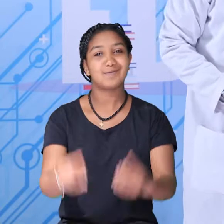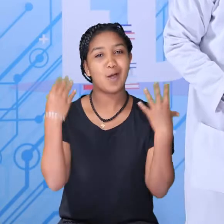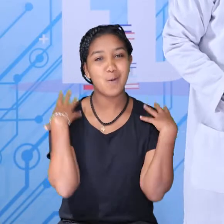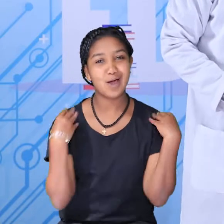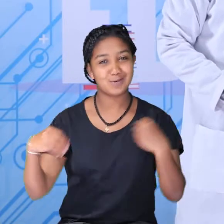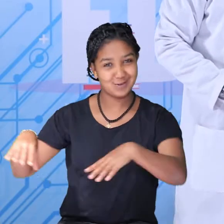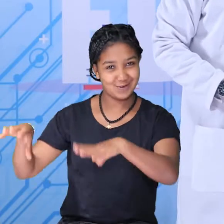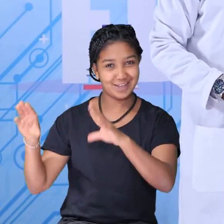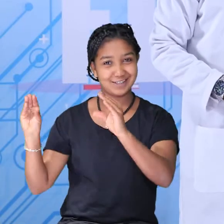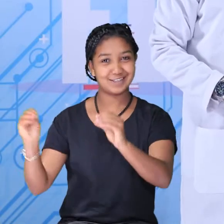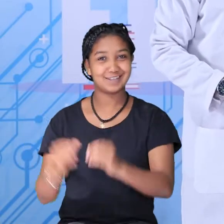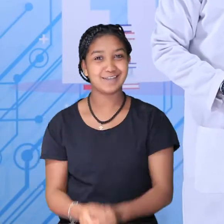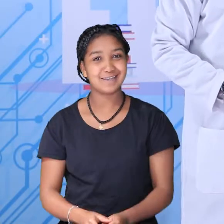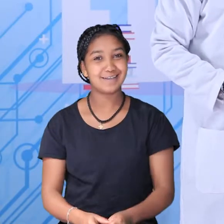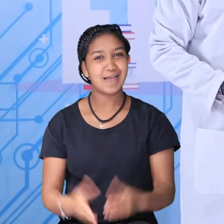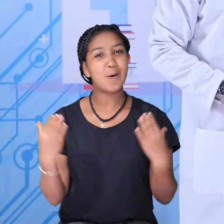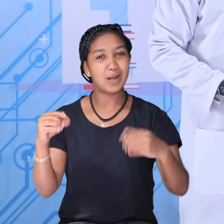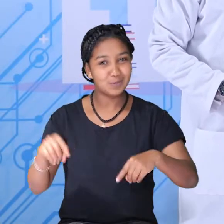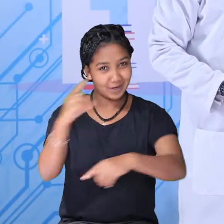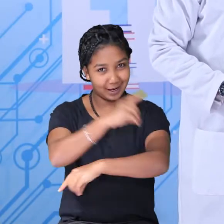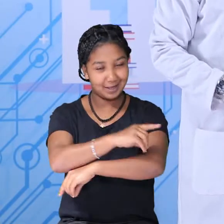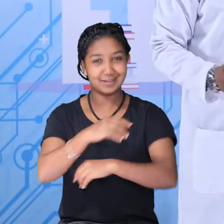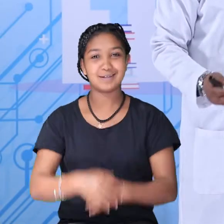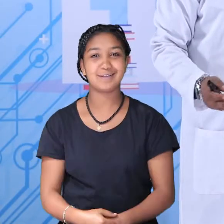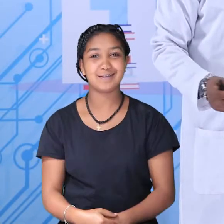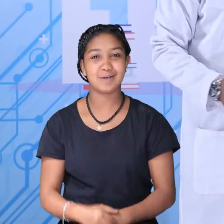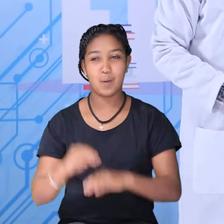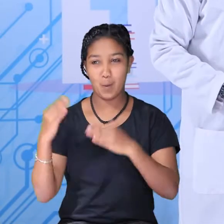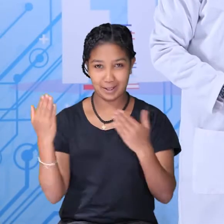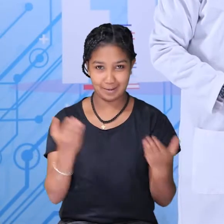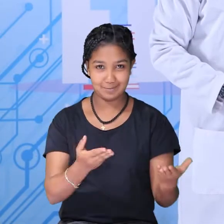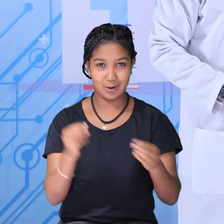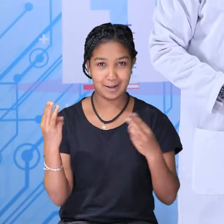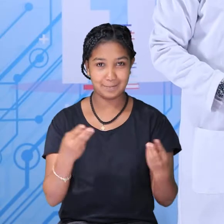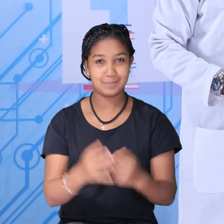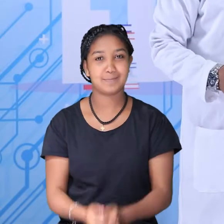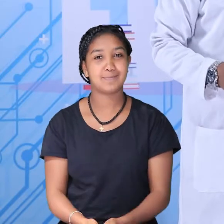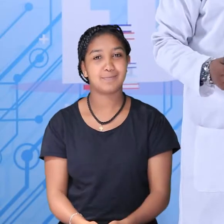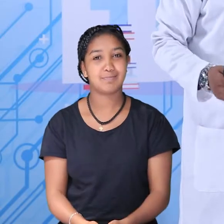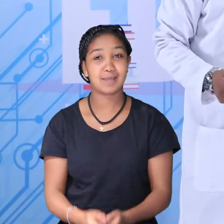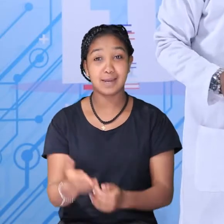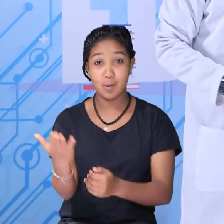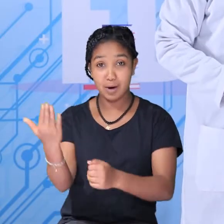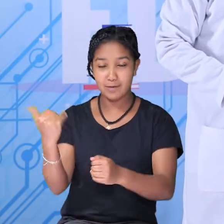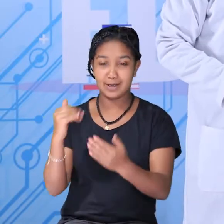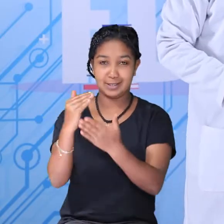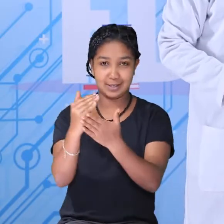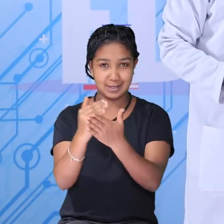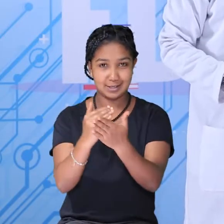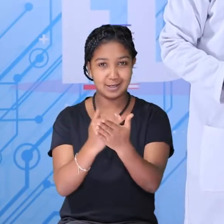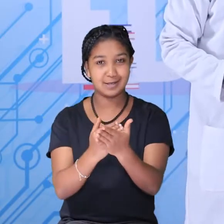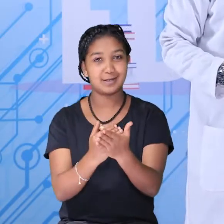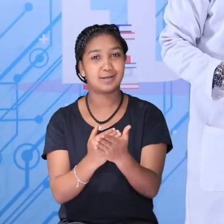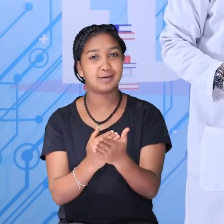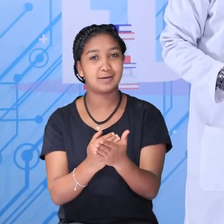are you, students? How are you today? Welcome. In our previous lesson